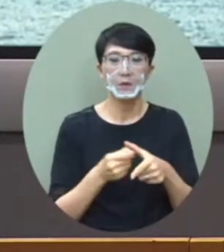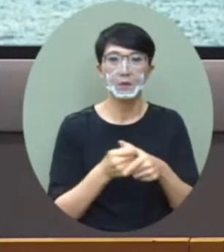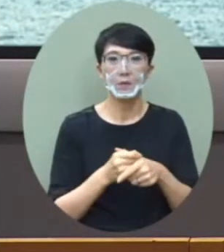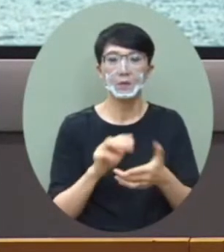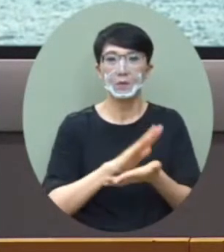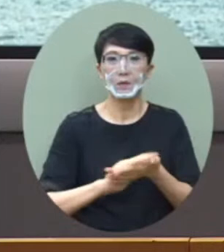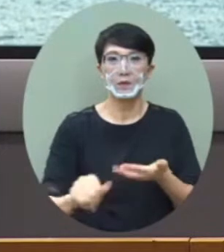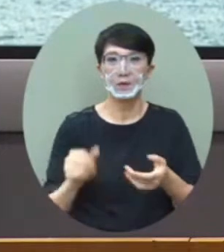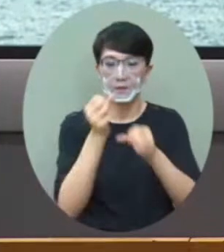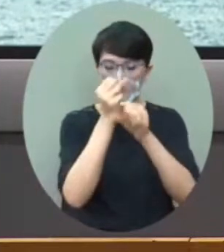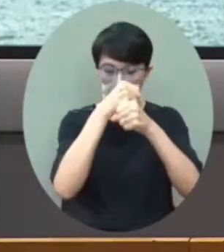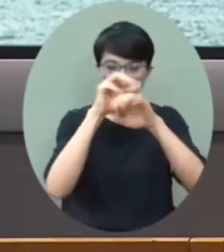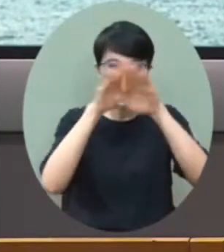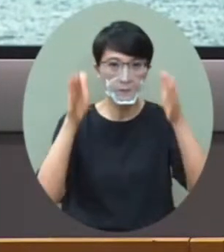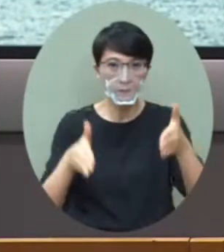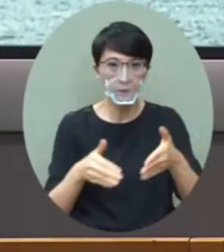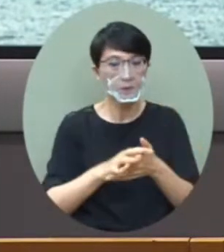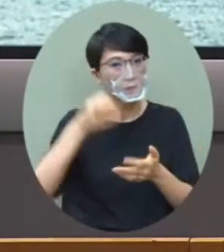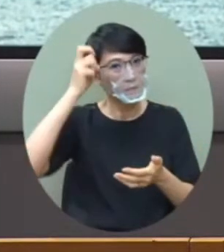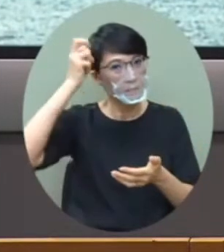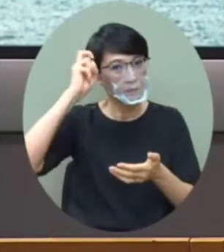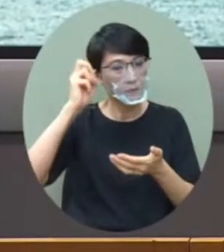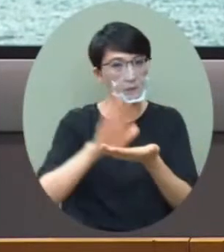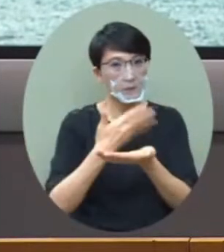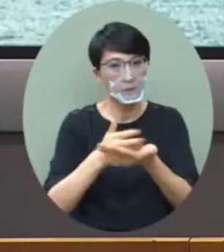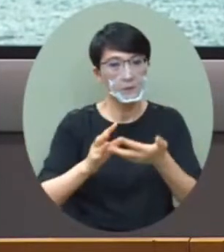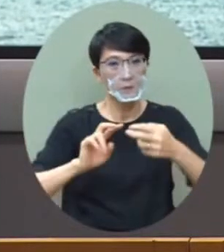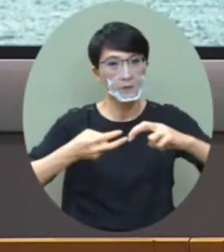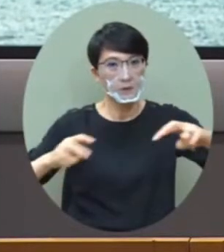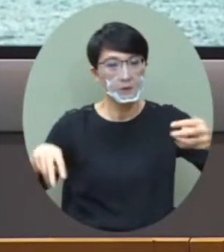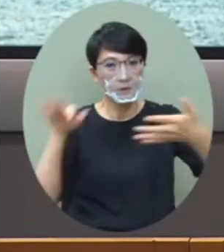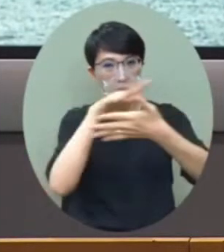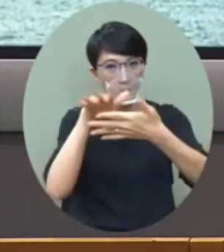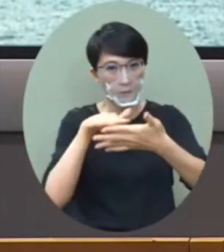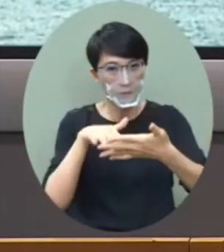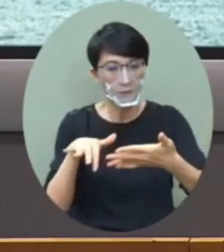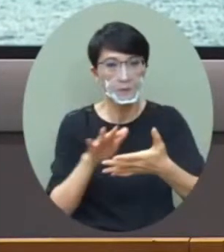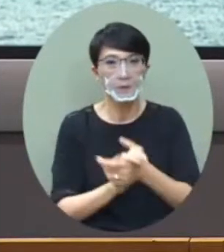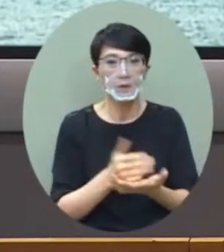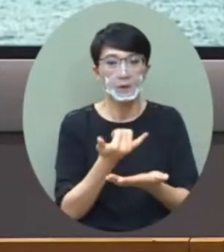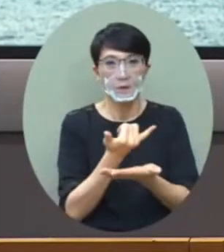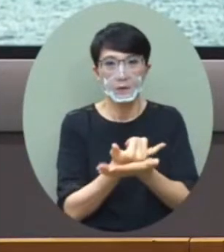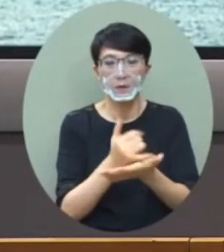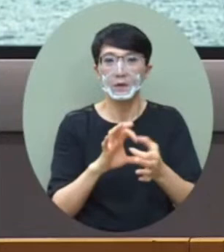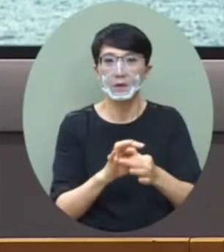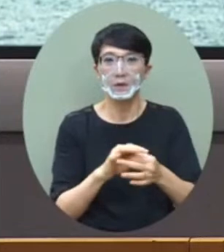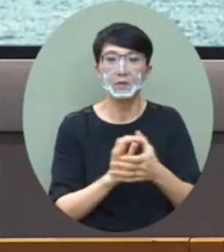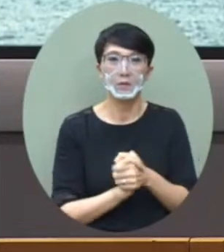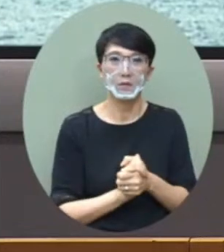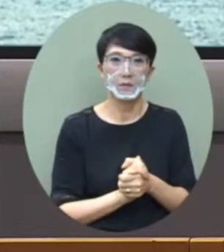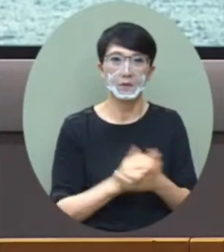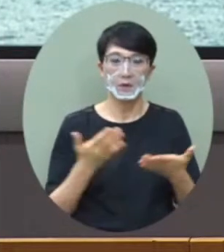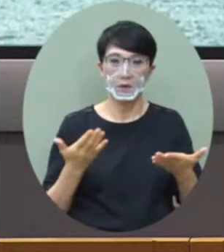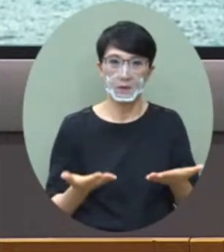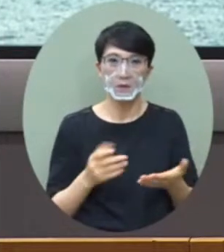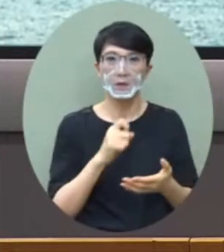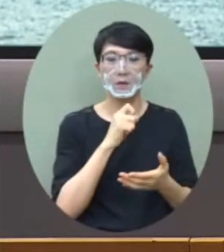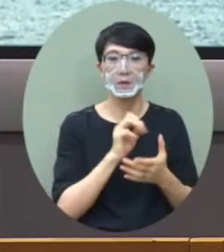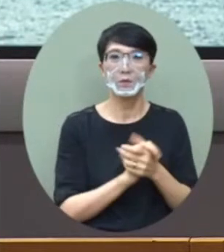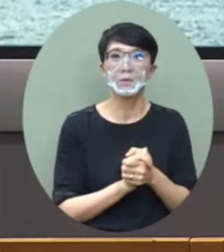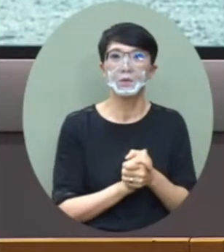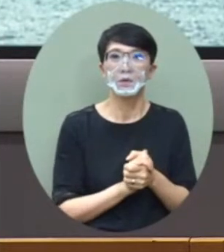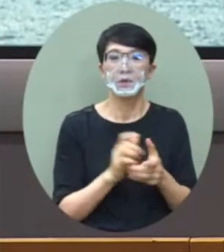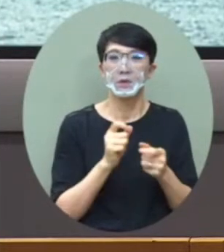unvaccinated. The Public Health Laboratory has done genome analysis of the death cases.